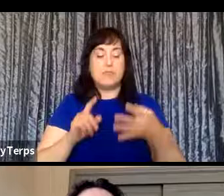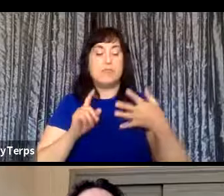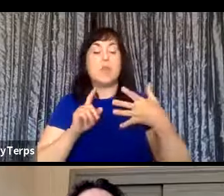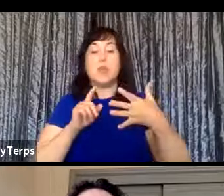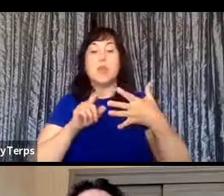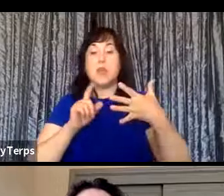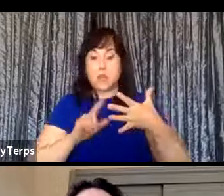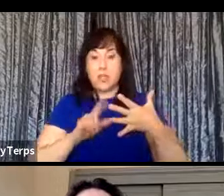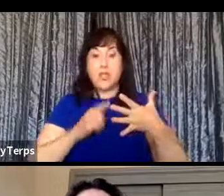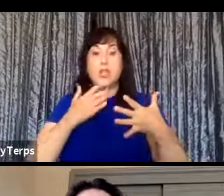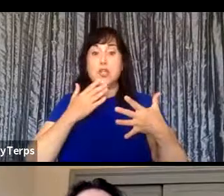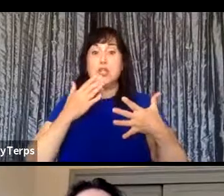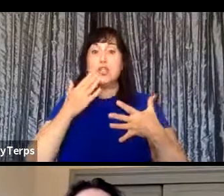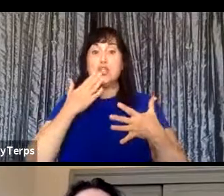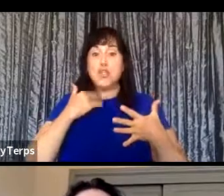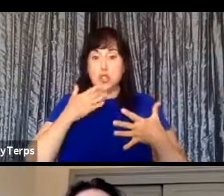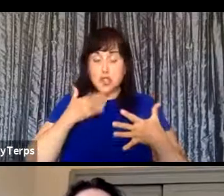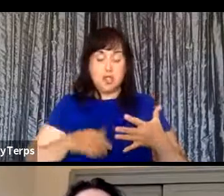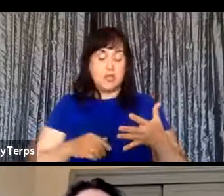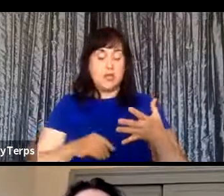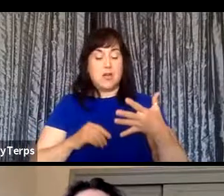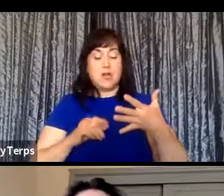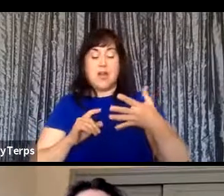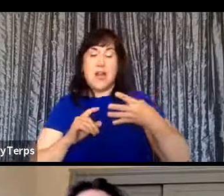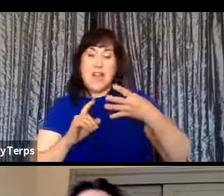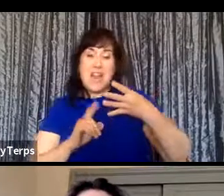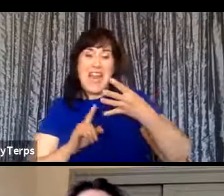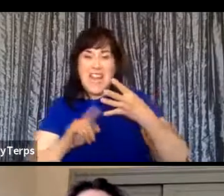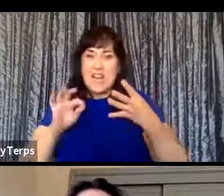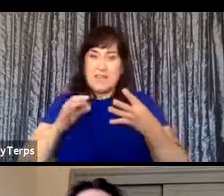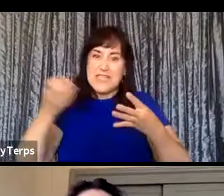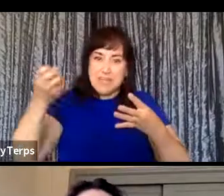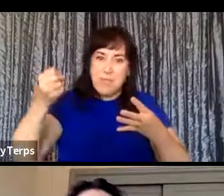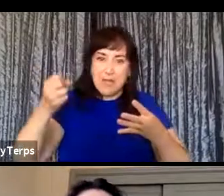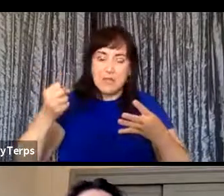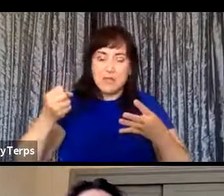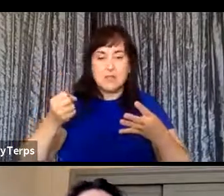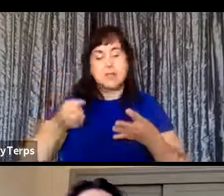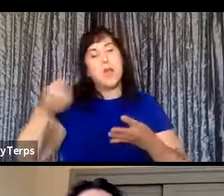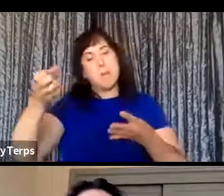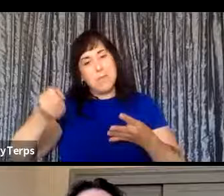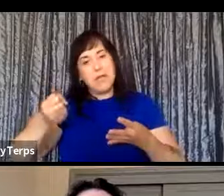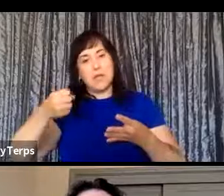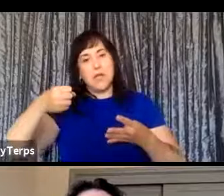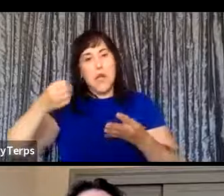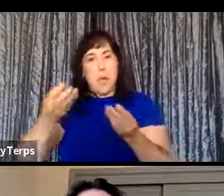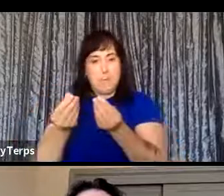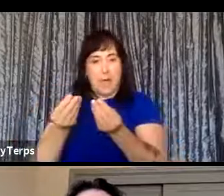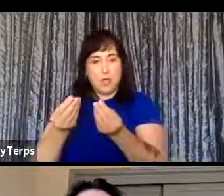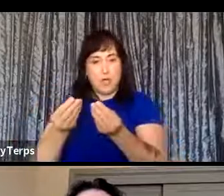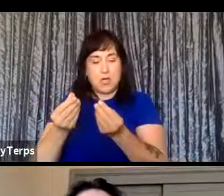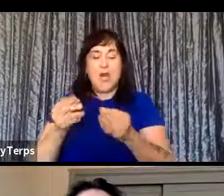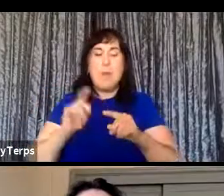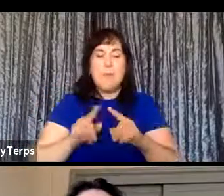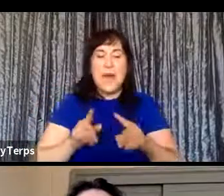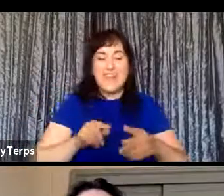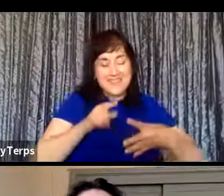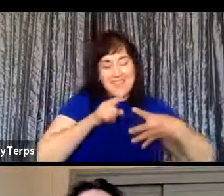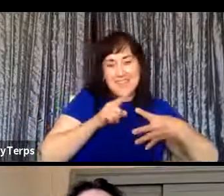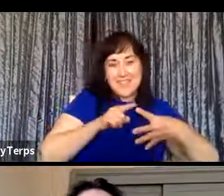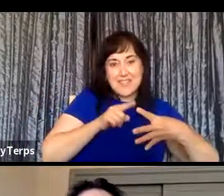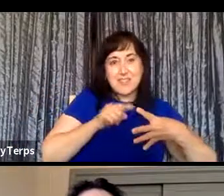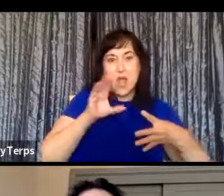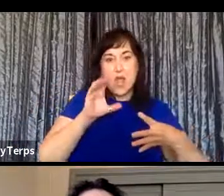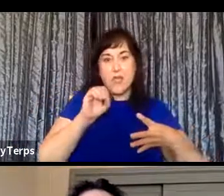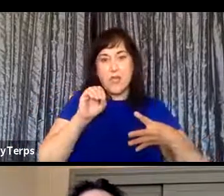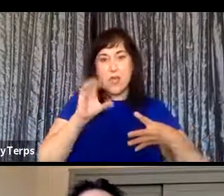it, Siobhan, and milk powder if it's a milk chocolate bar. But it's a cocoa butter, which is really the building blocks. It's what's passing on the